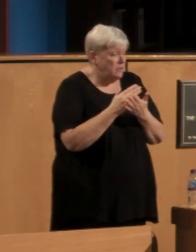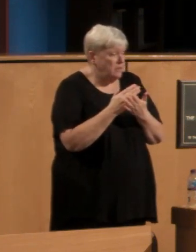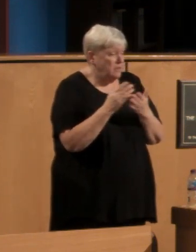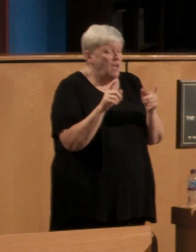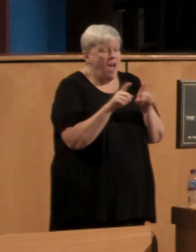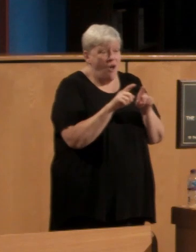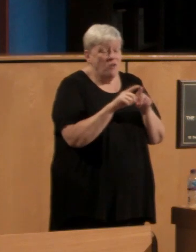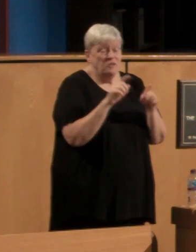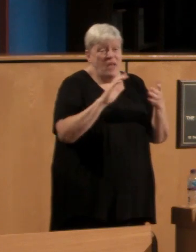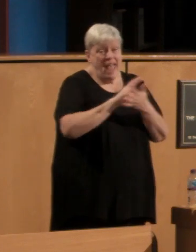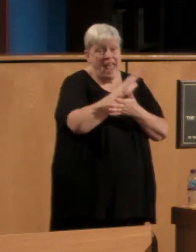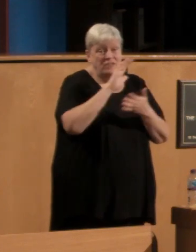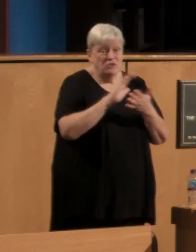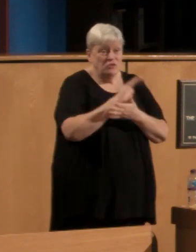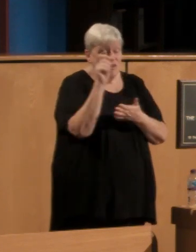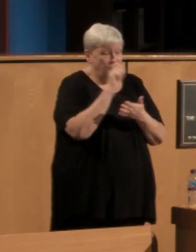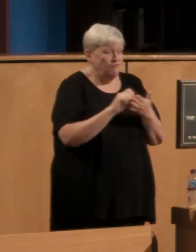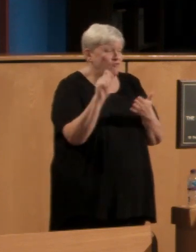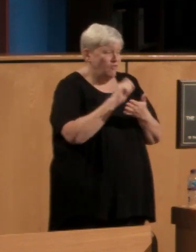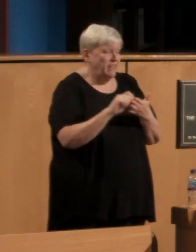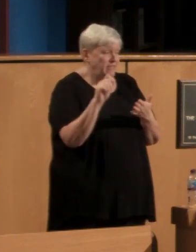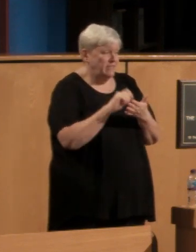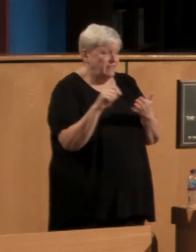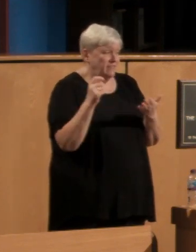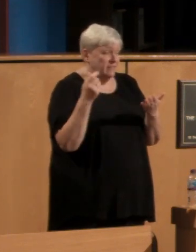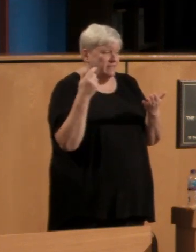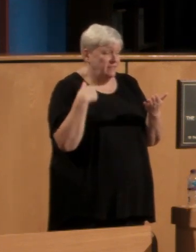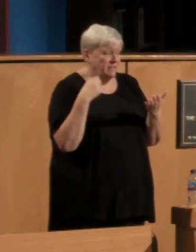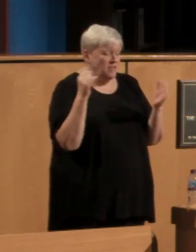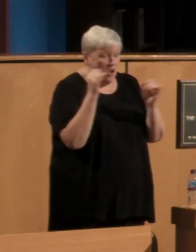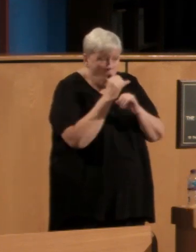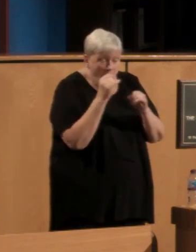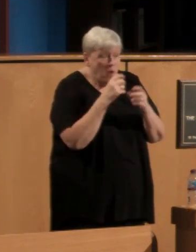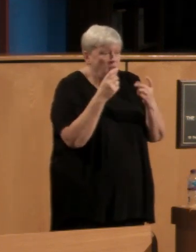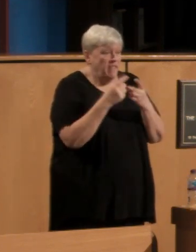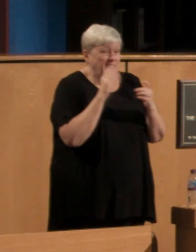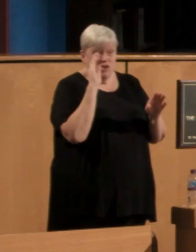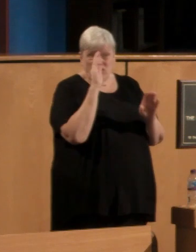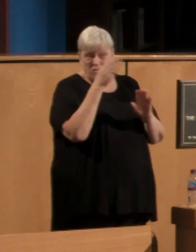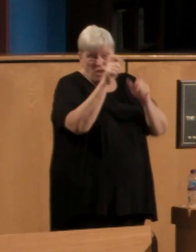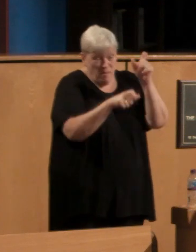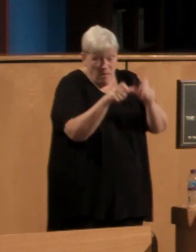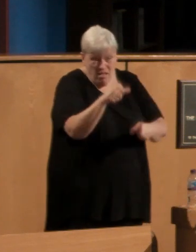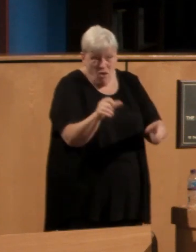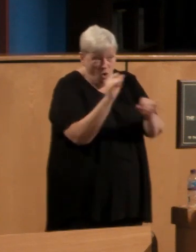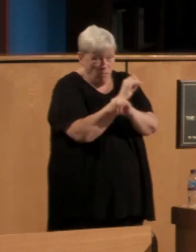really enjoy writing straight villains that are horrible because they are straight sometimes.